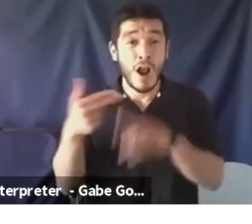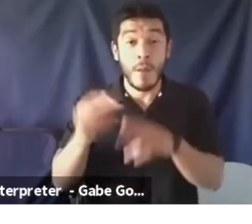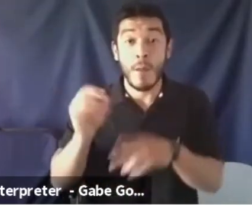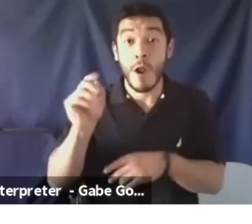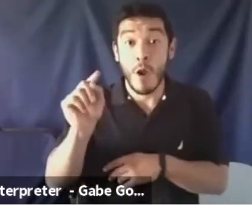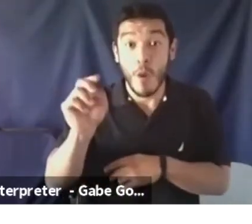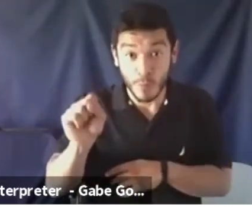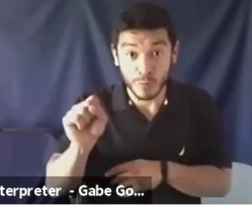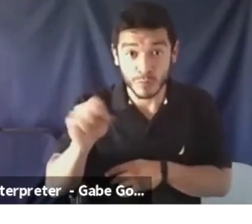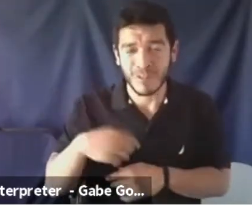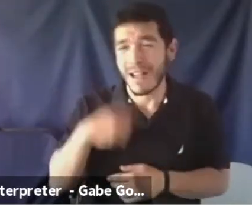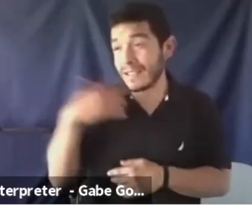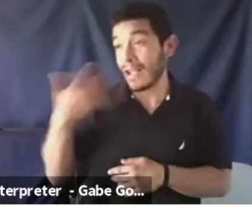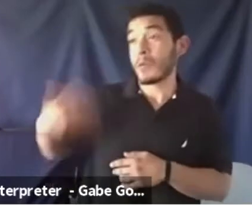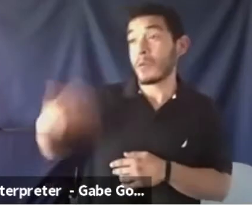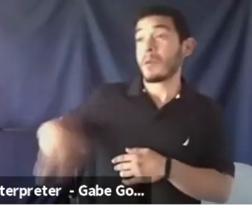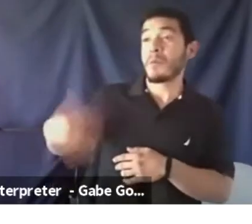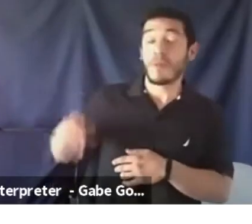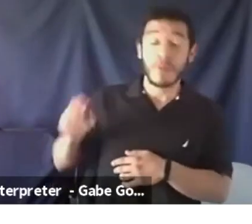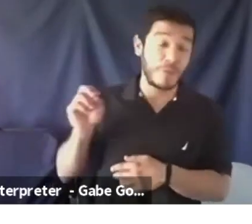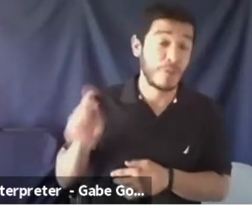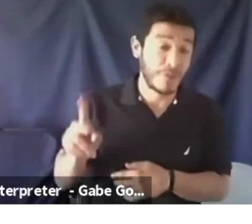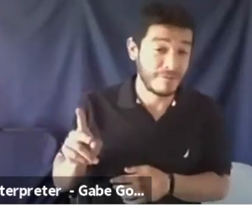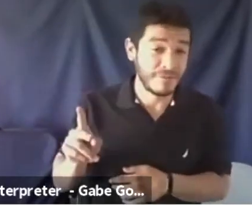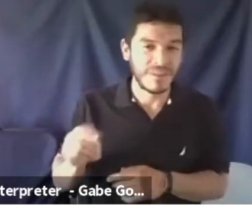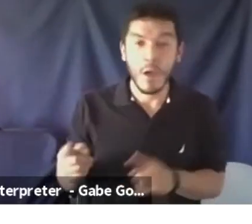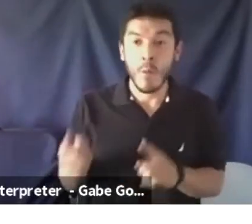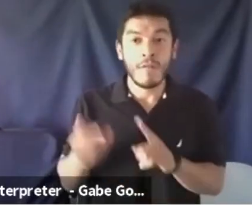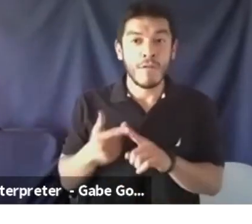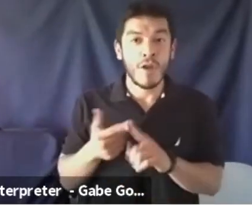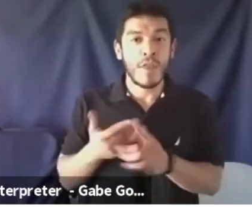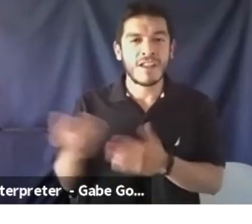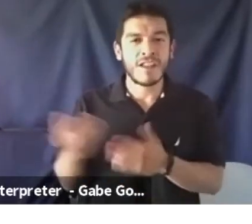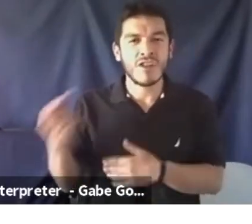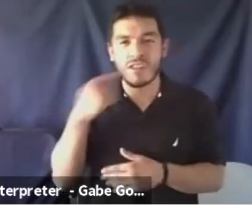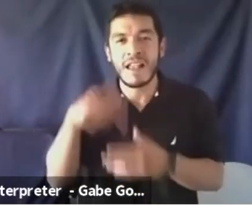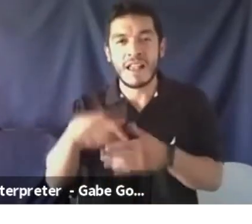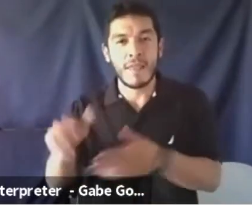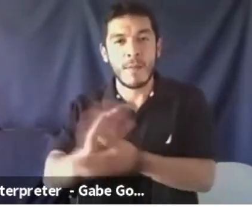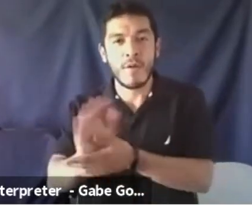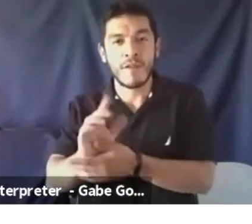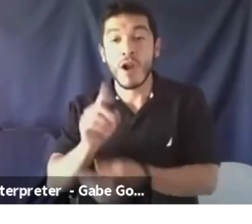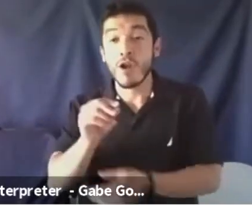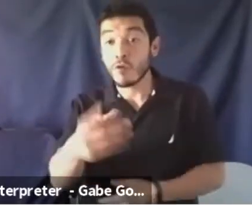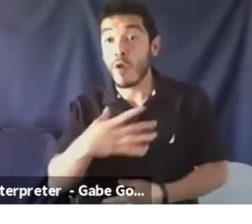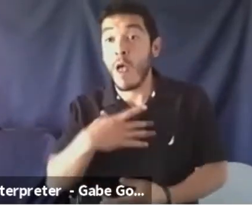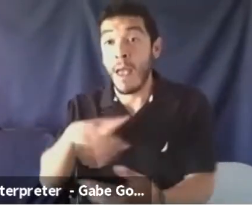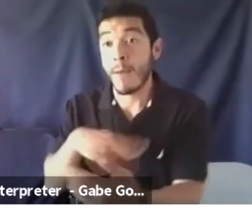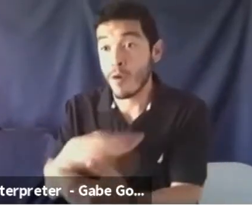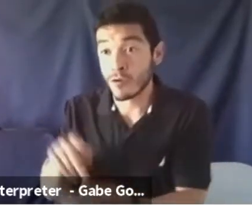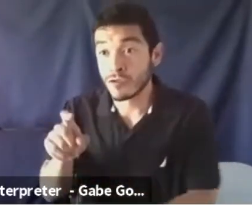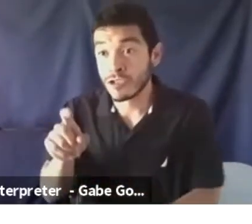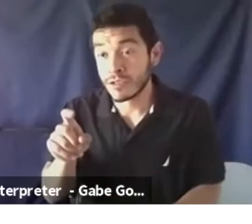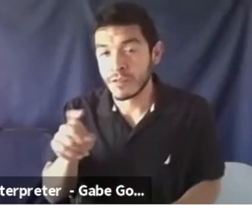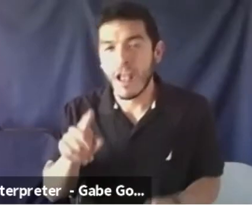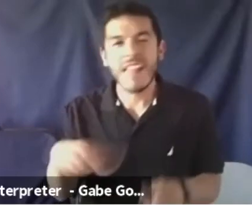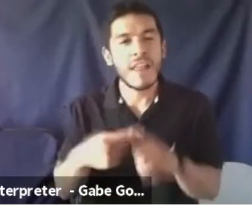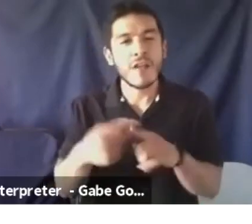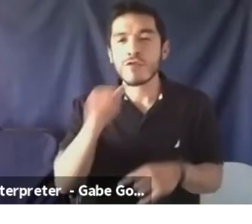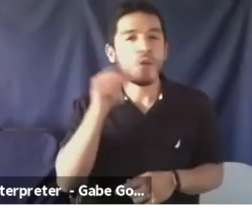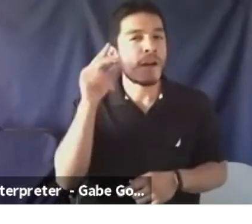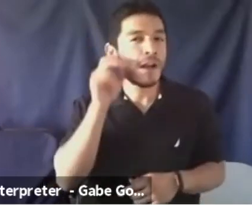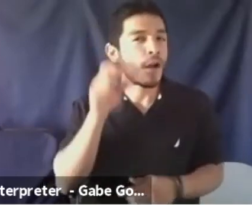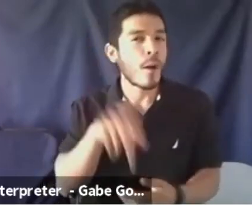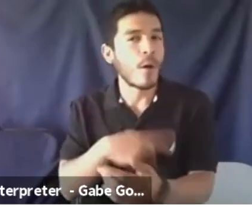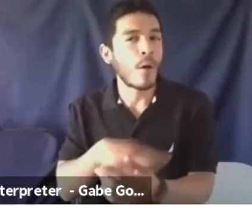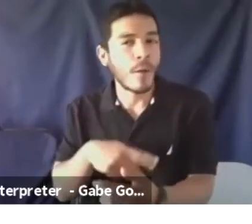And one of the things was, one of the first things she says to Chairman Fred in the movie is, do you like poetry? But then we don't hear a poem. But that's because